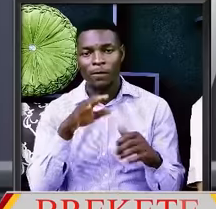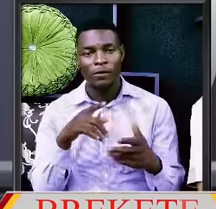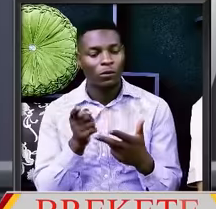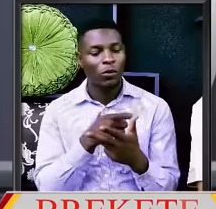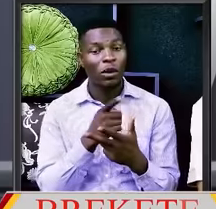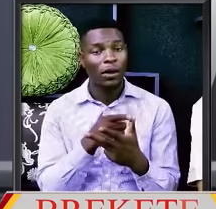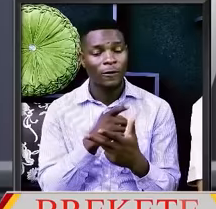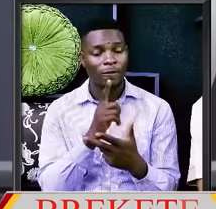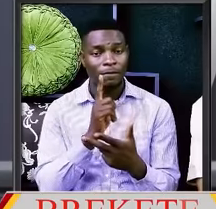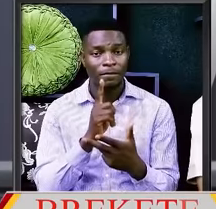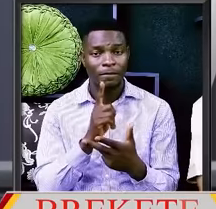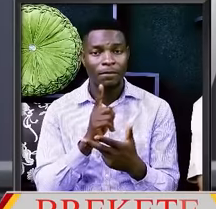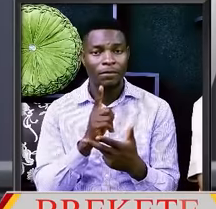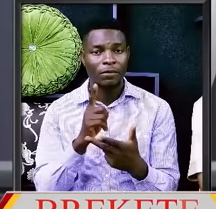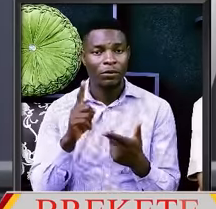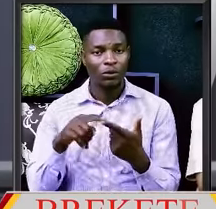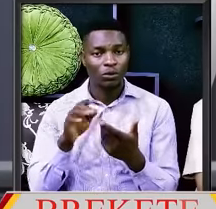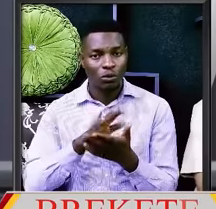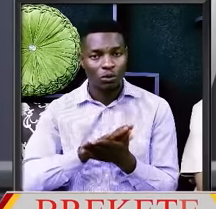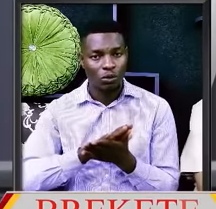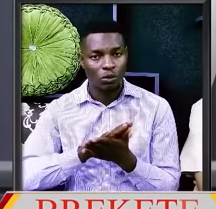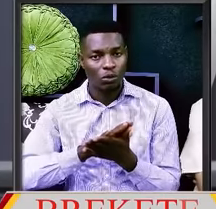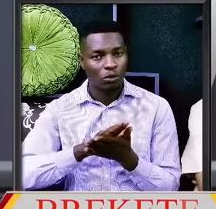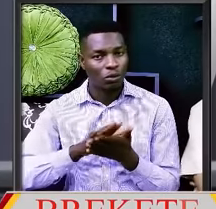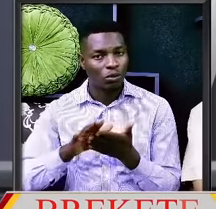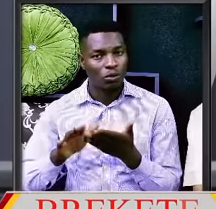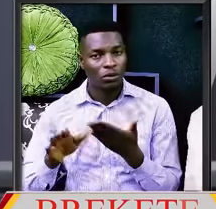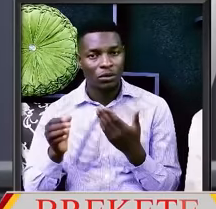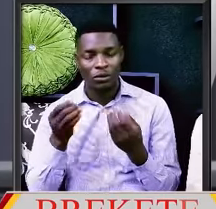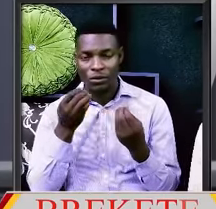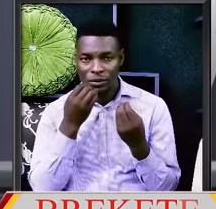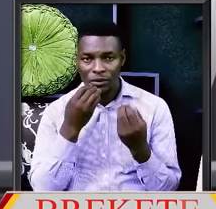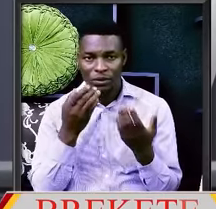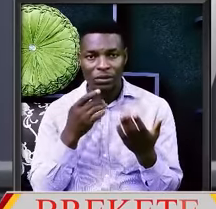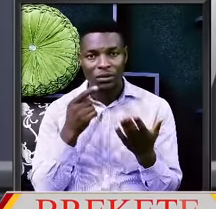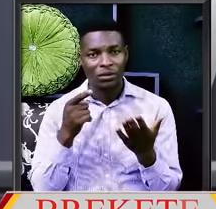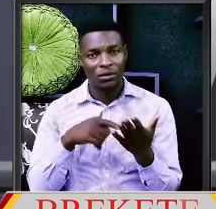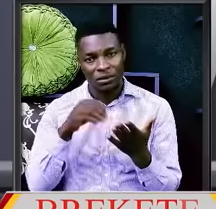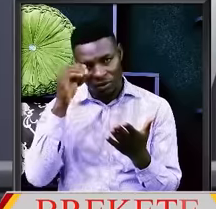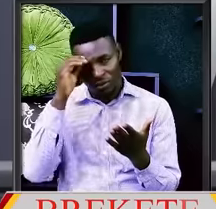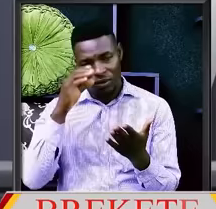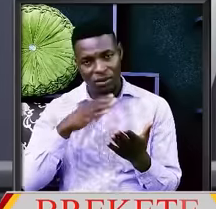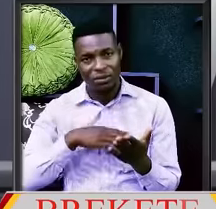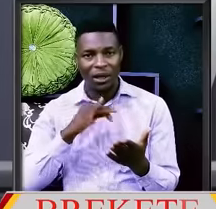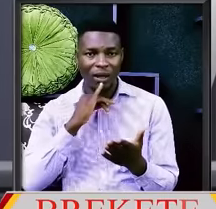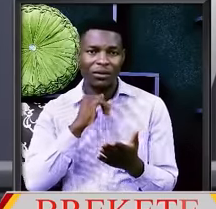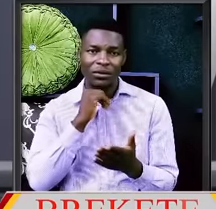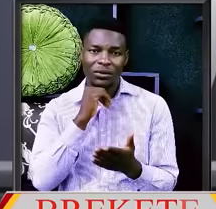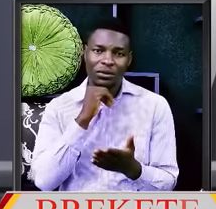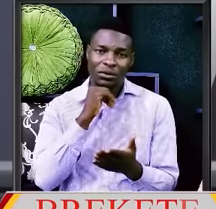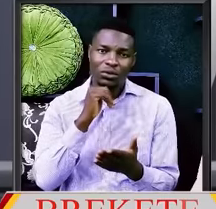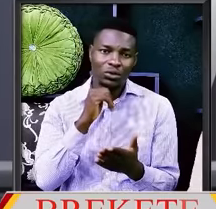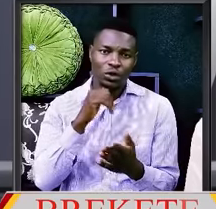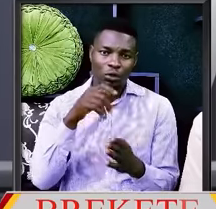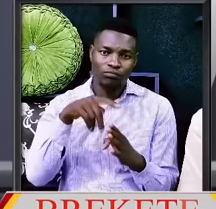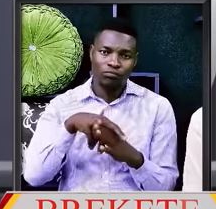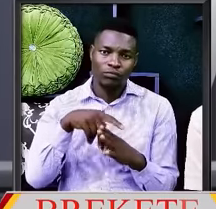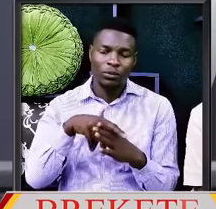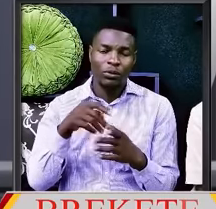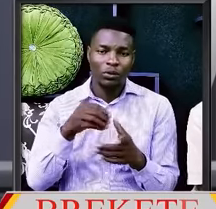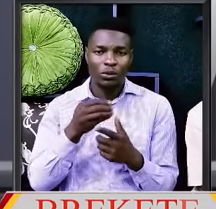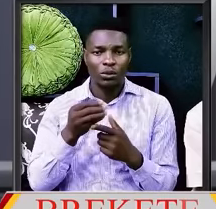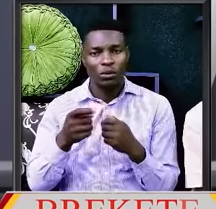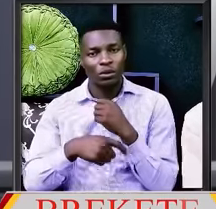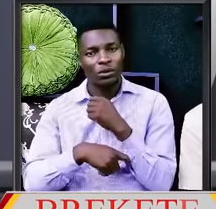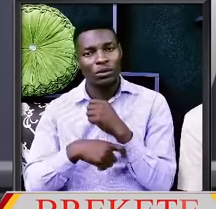Then number one, to clear the hair, Busman is not a rogue, he's not a duper, and he's not creep off anybody's money. He's one of the people